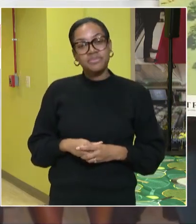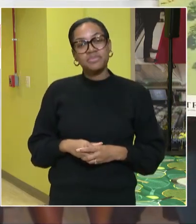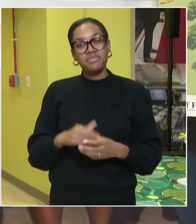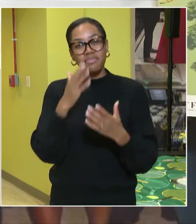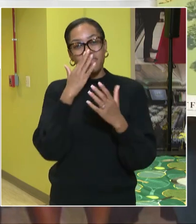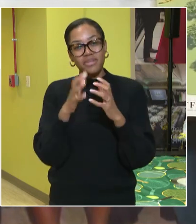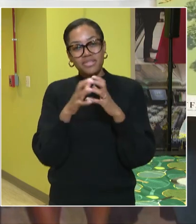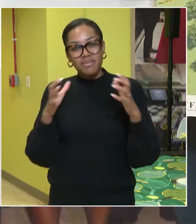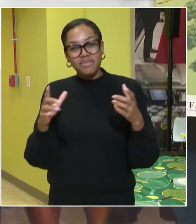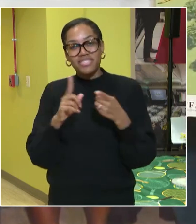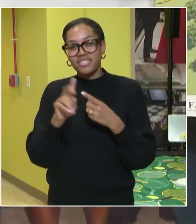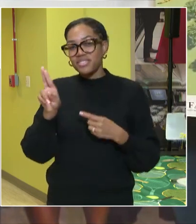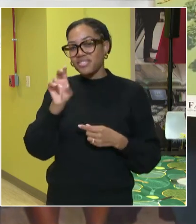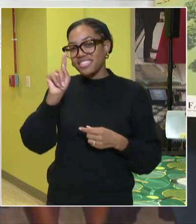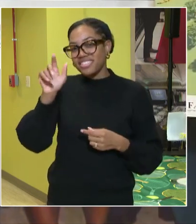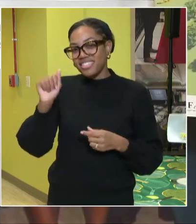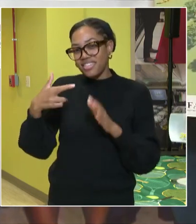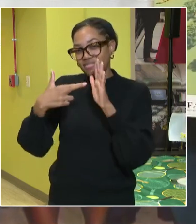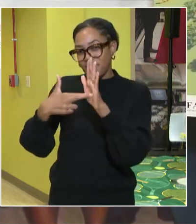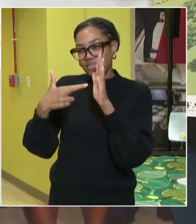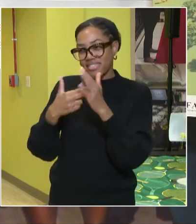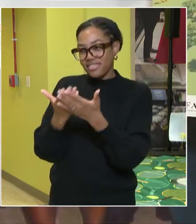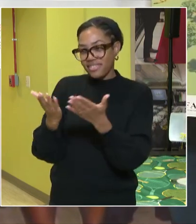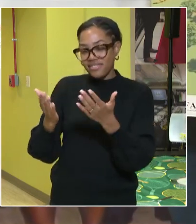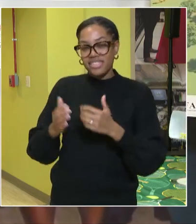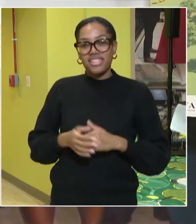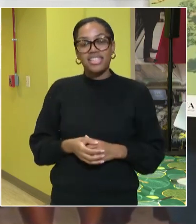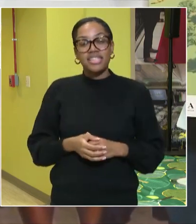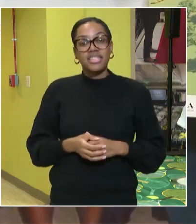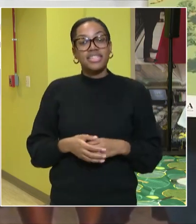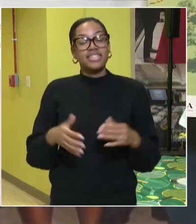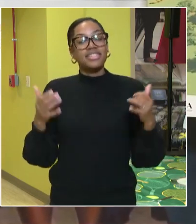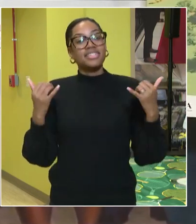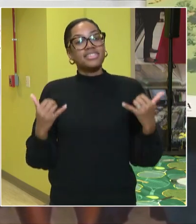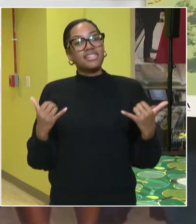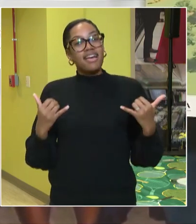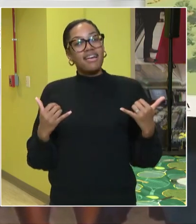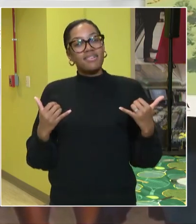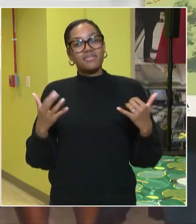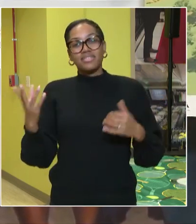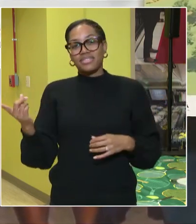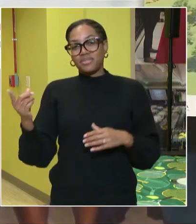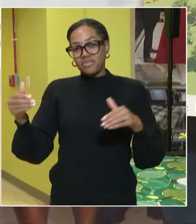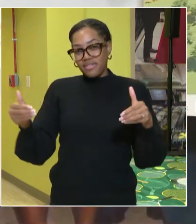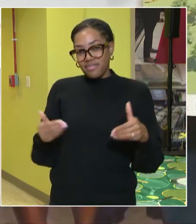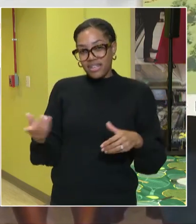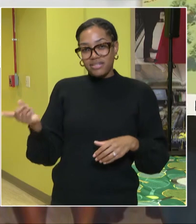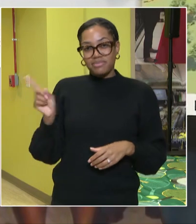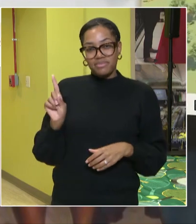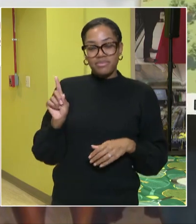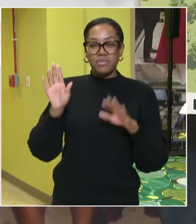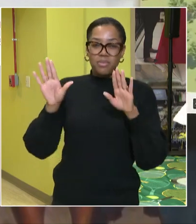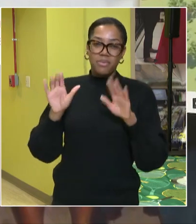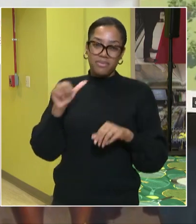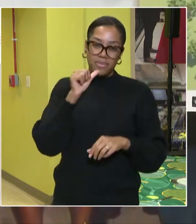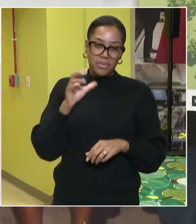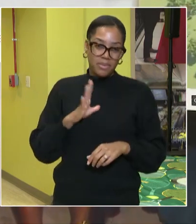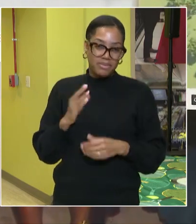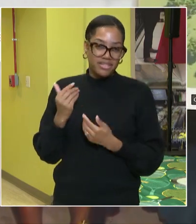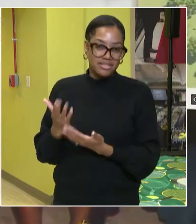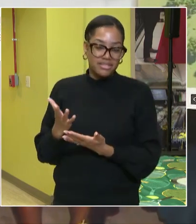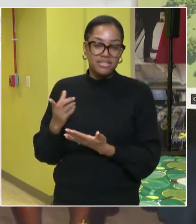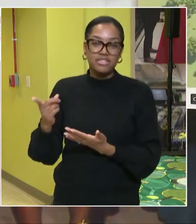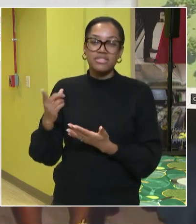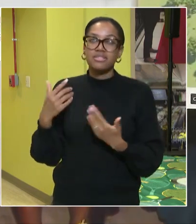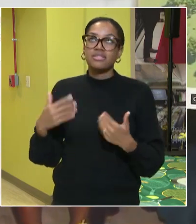Thank you so much to our USTA representatives. I would now like to bring to the stage a remarkable woman who has played